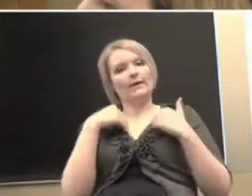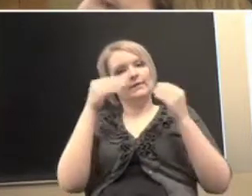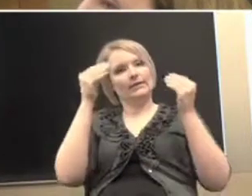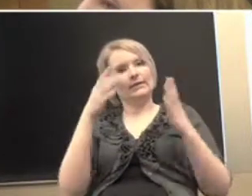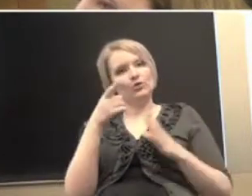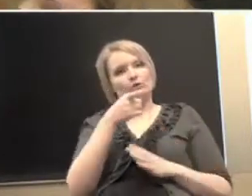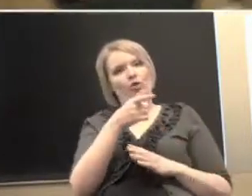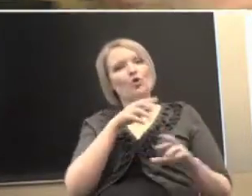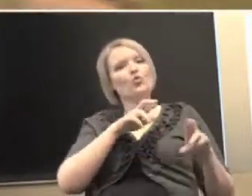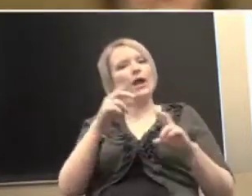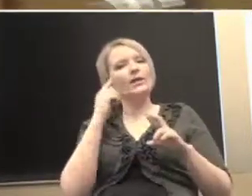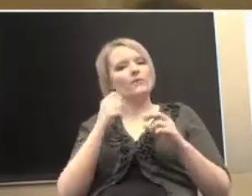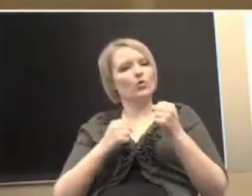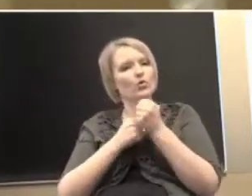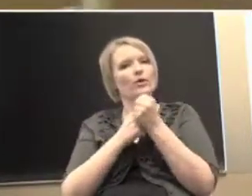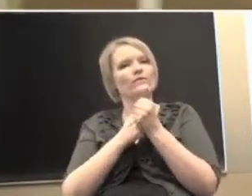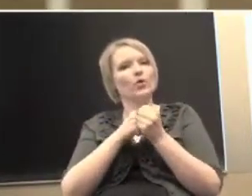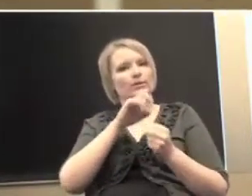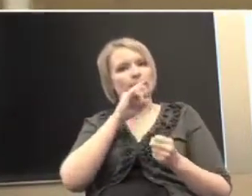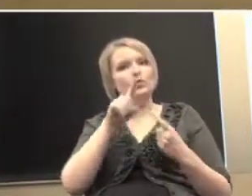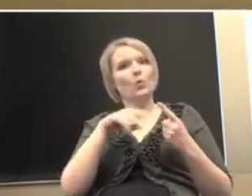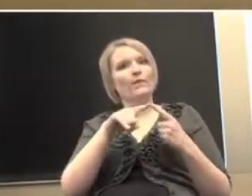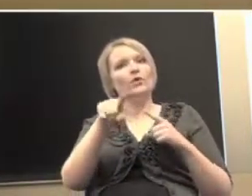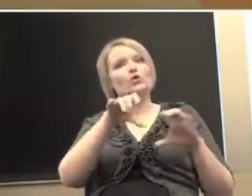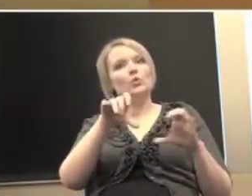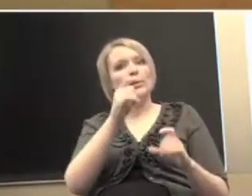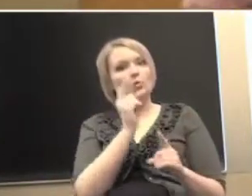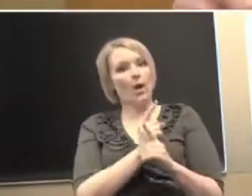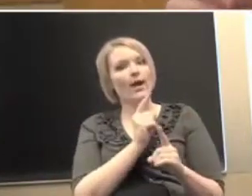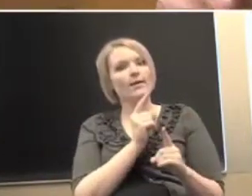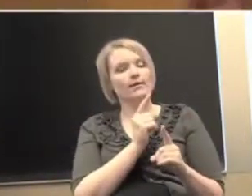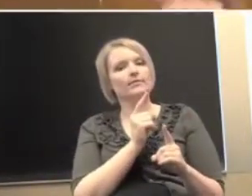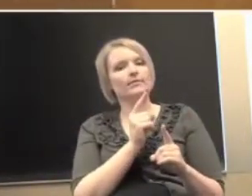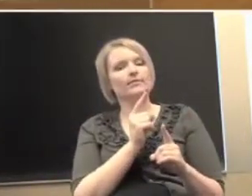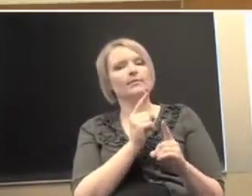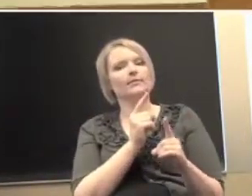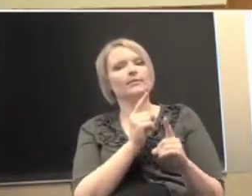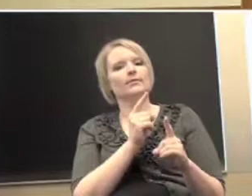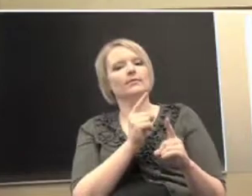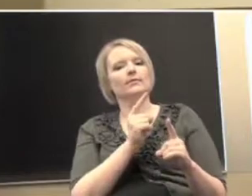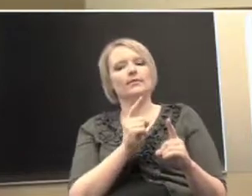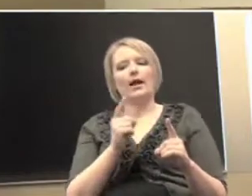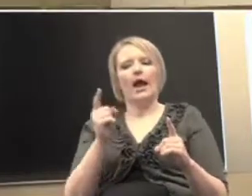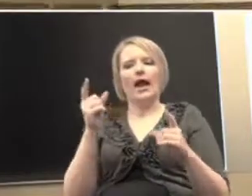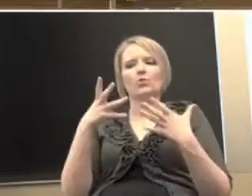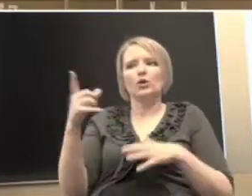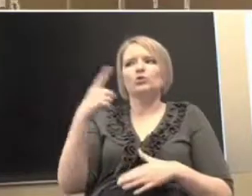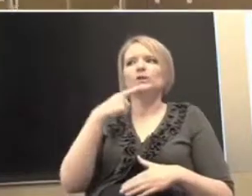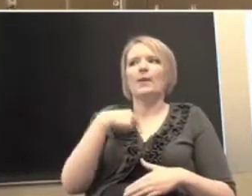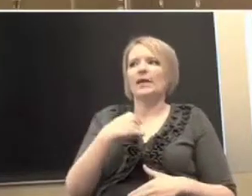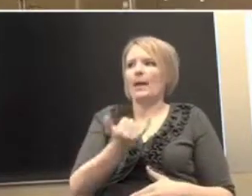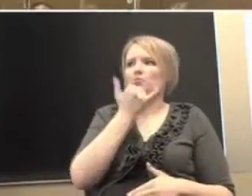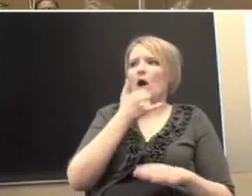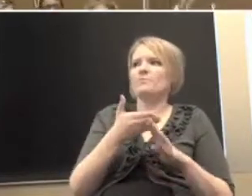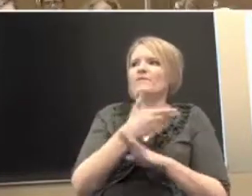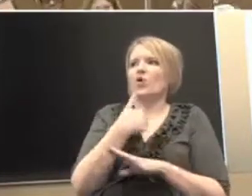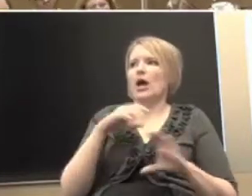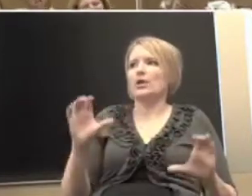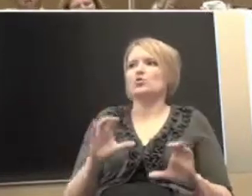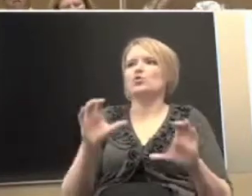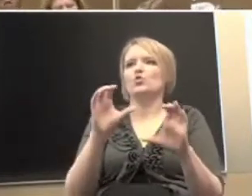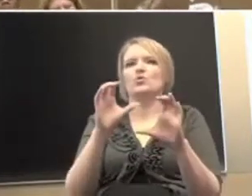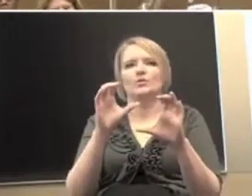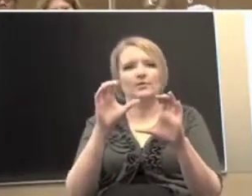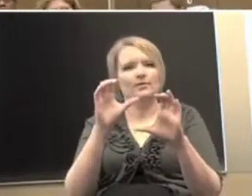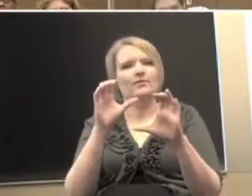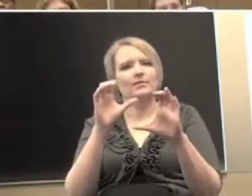to reinforce kids when they're doing it right, so not only do I not get somebody jumping my case, this little bump here that helps me figure